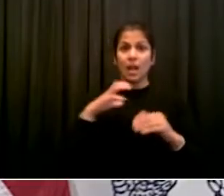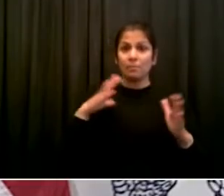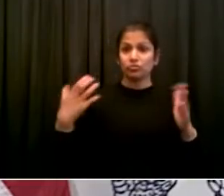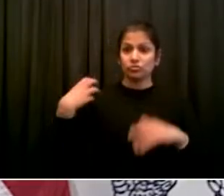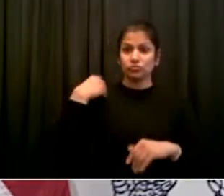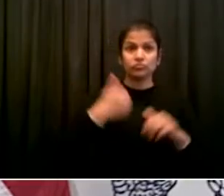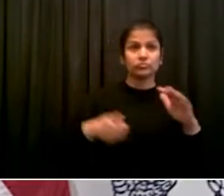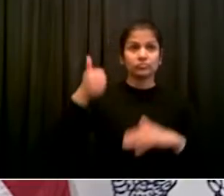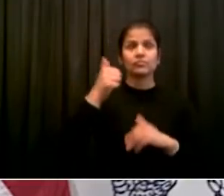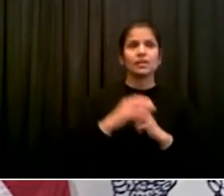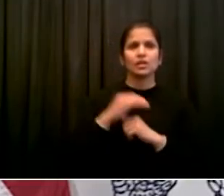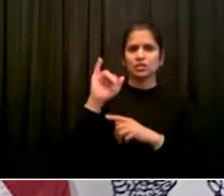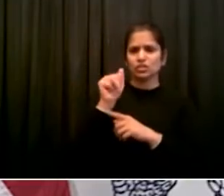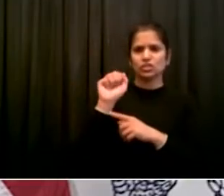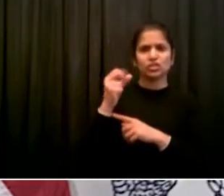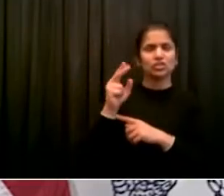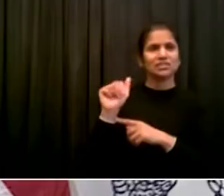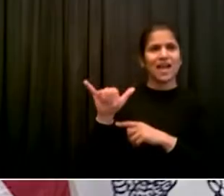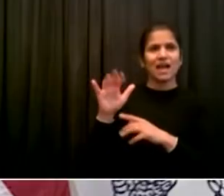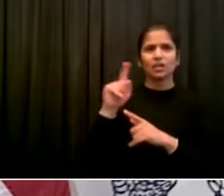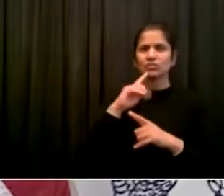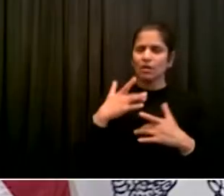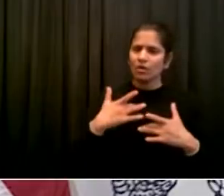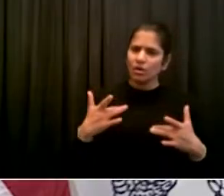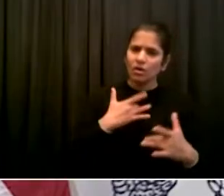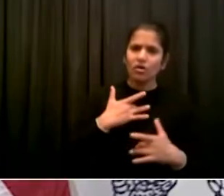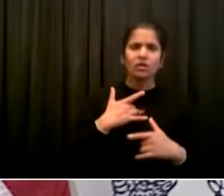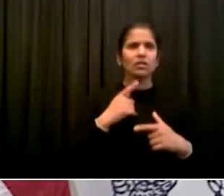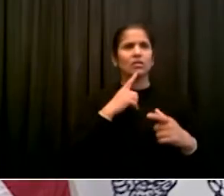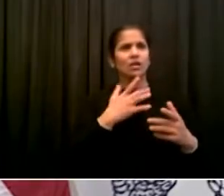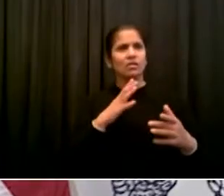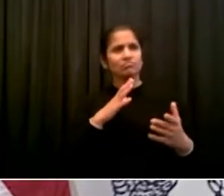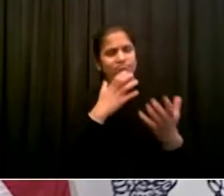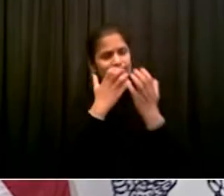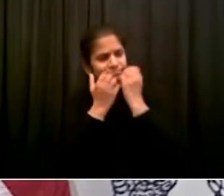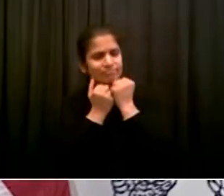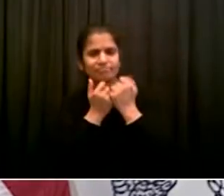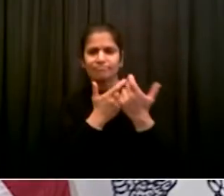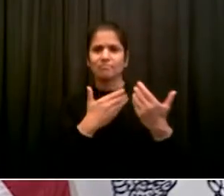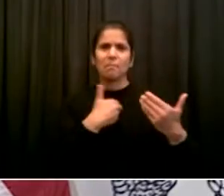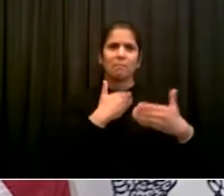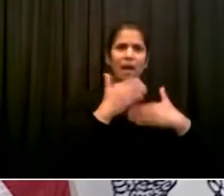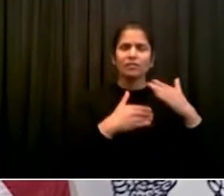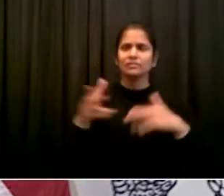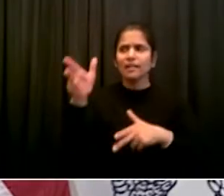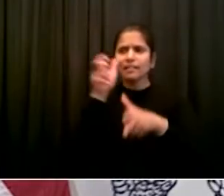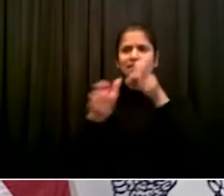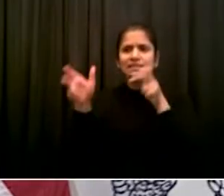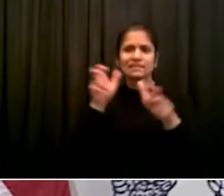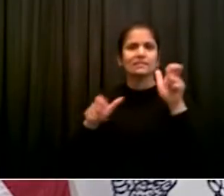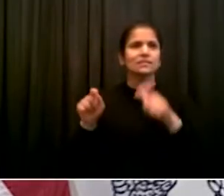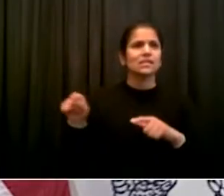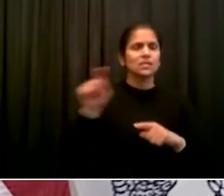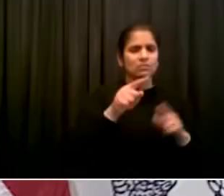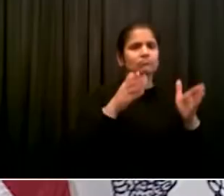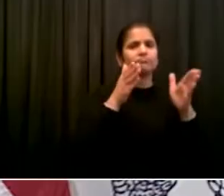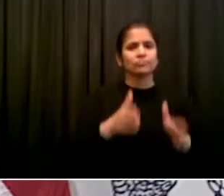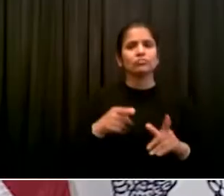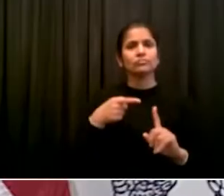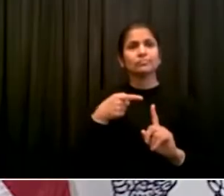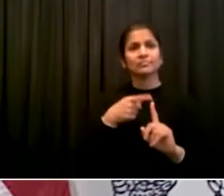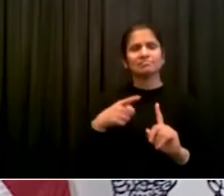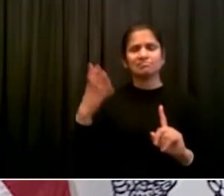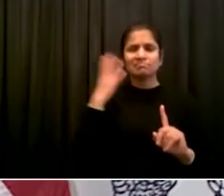into the process of listening to New Yorkers about what they were experiencing with their interactions with the NYPD, what changes